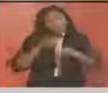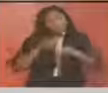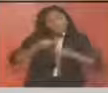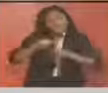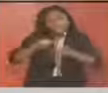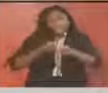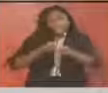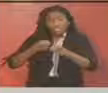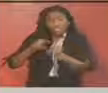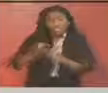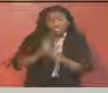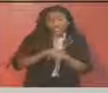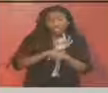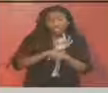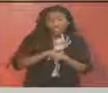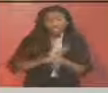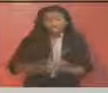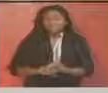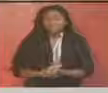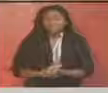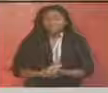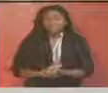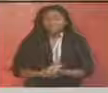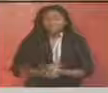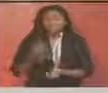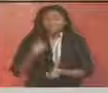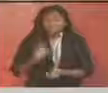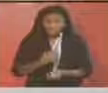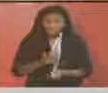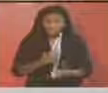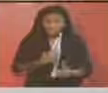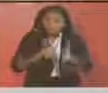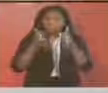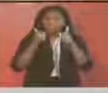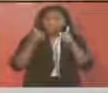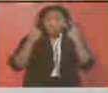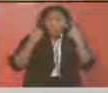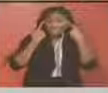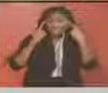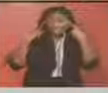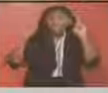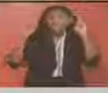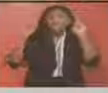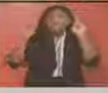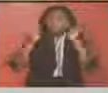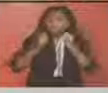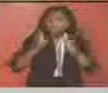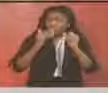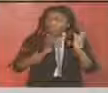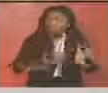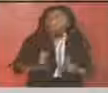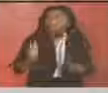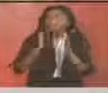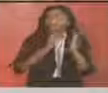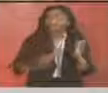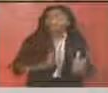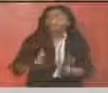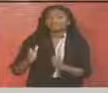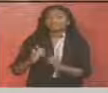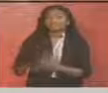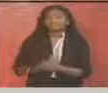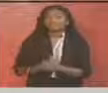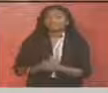all objective measures has proven to be successful. We have saved lives, we have